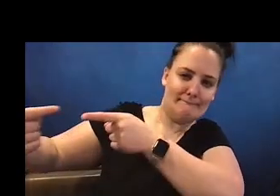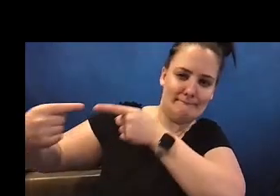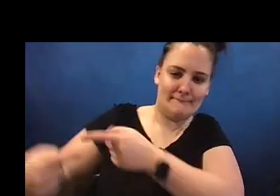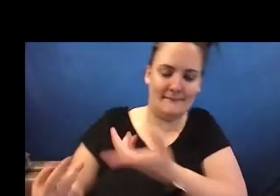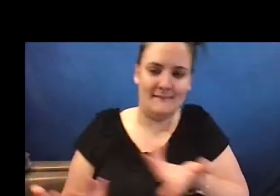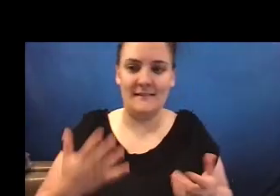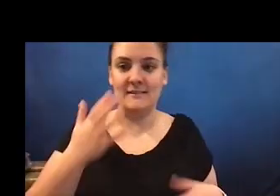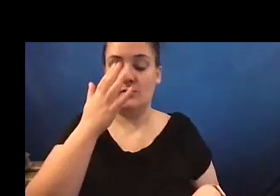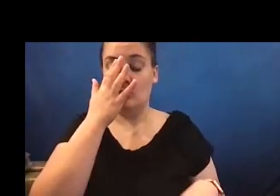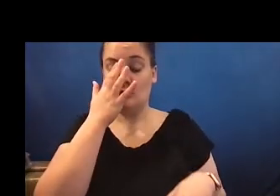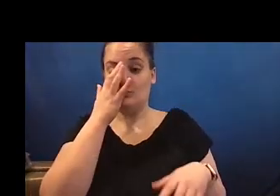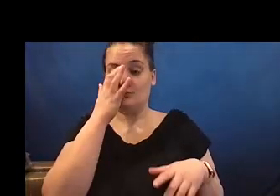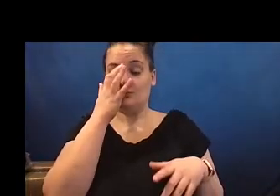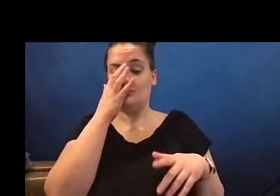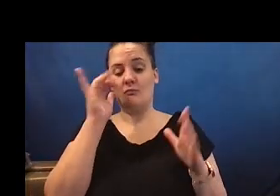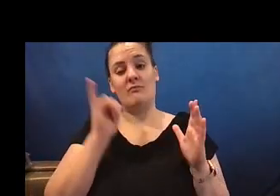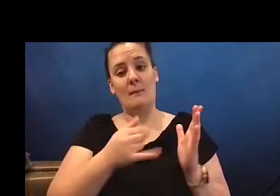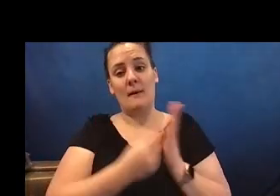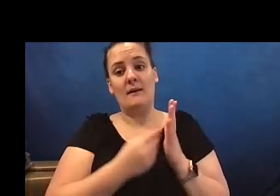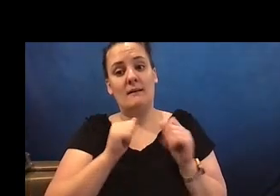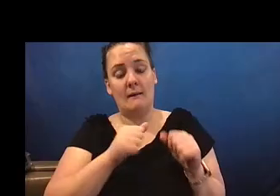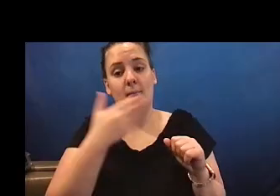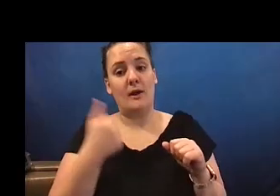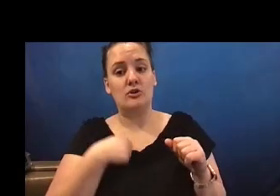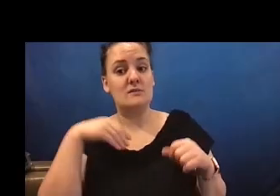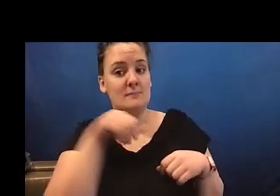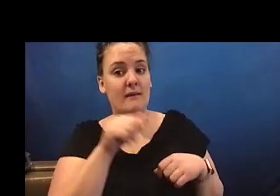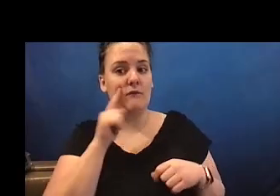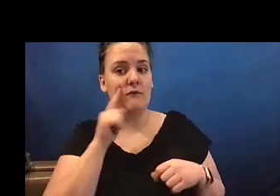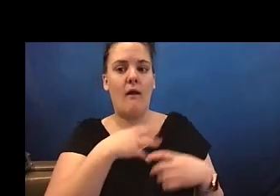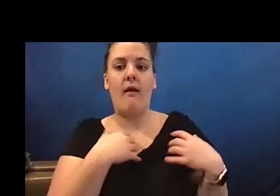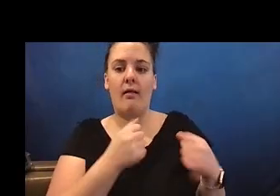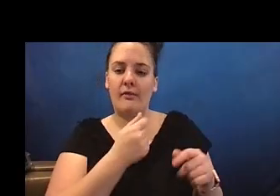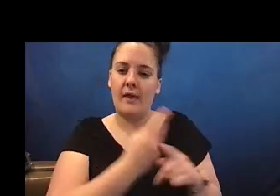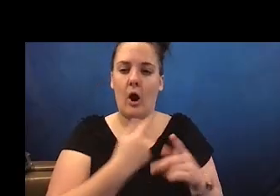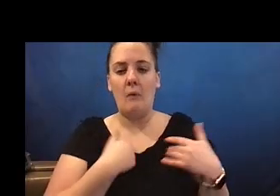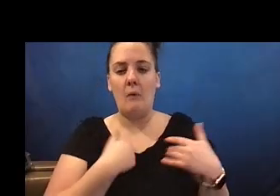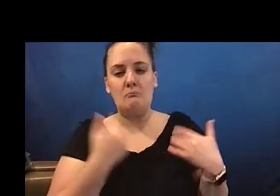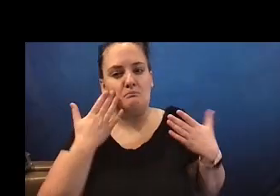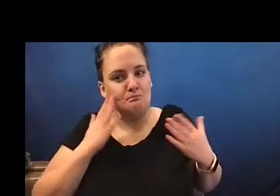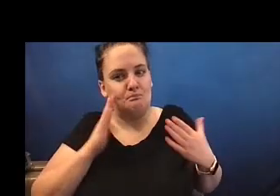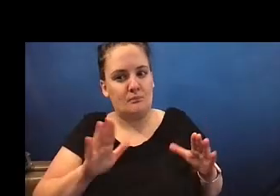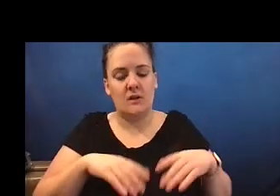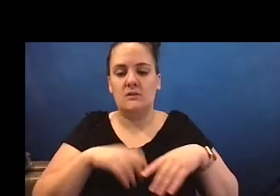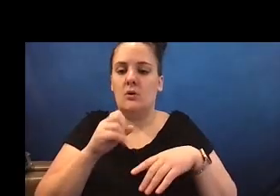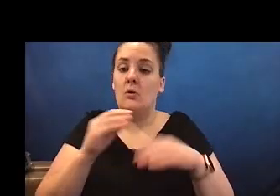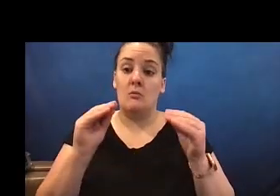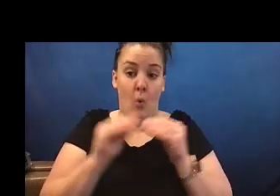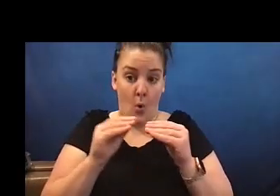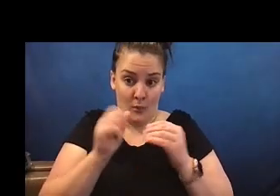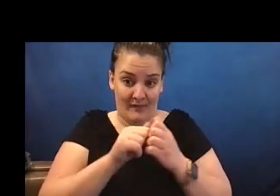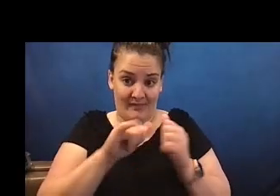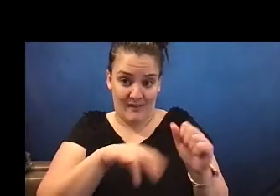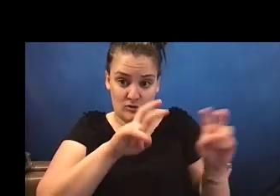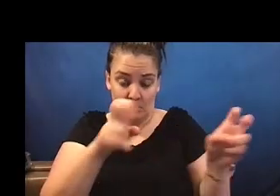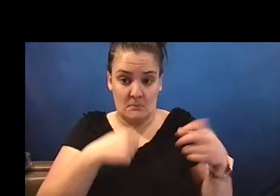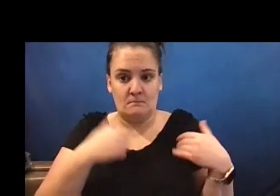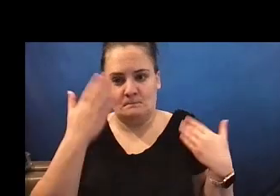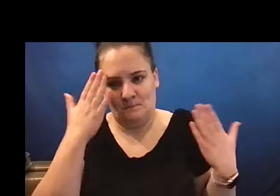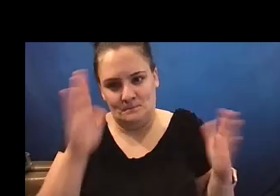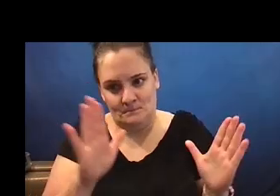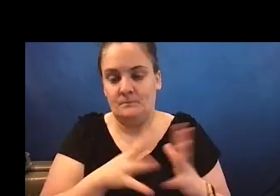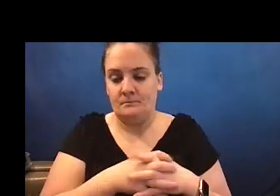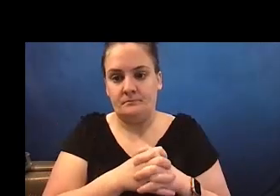that dollars could be better spent on healthcare. So more to come in that space, but I guess right now, imminently, is how